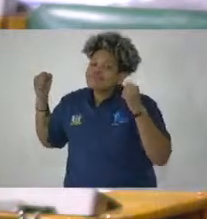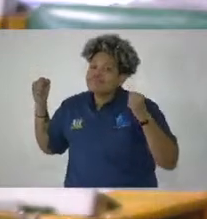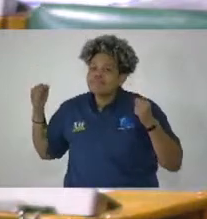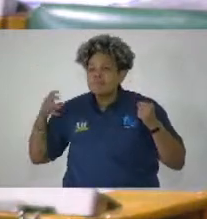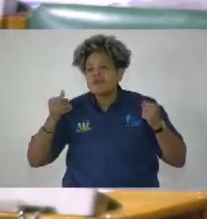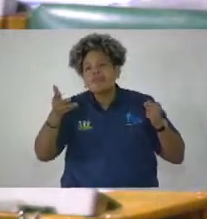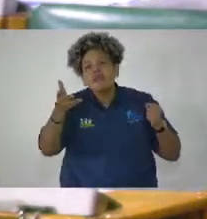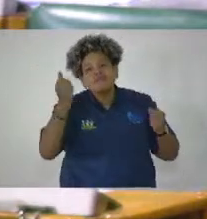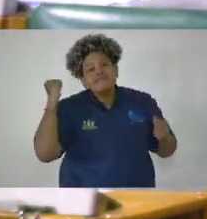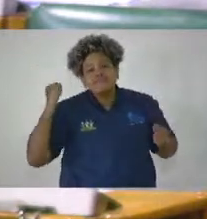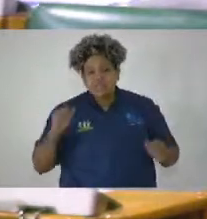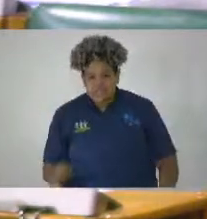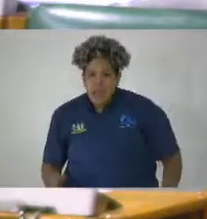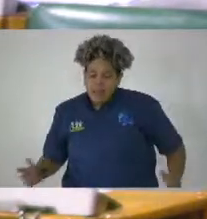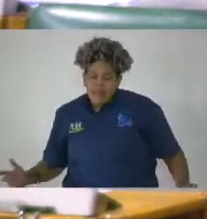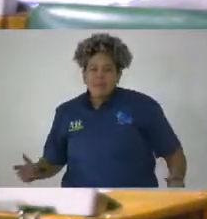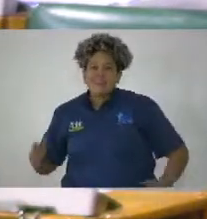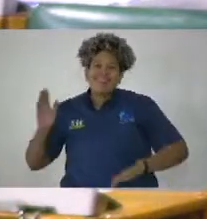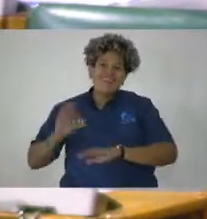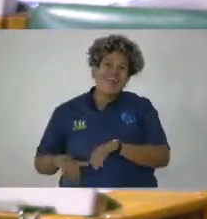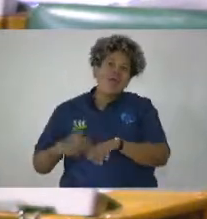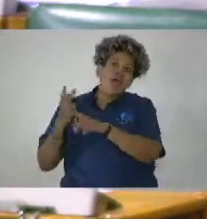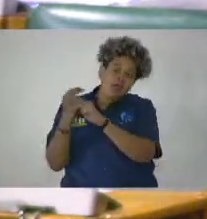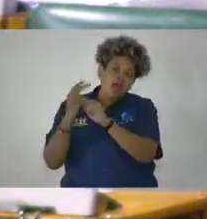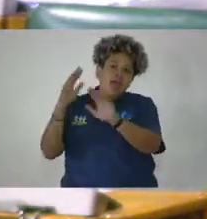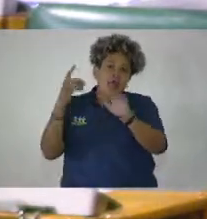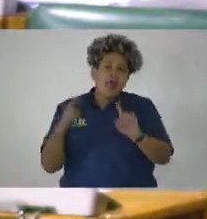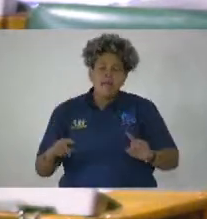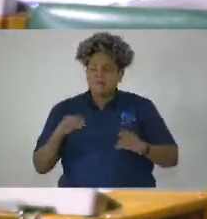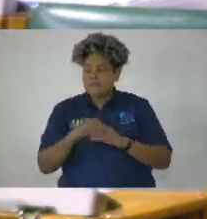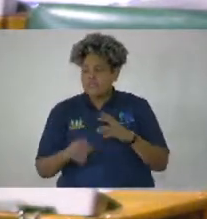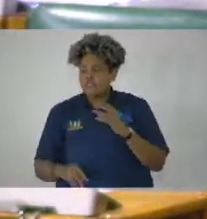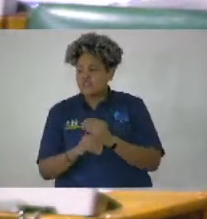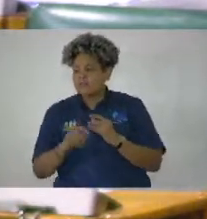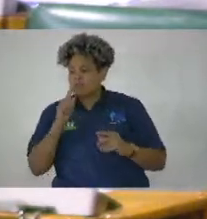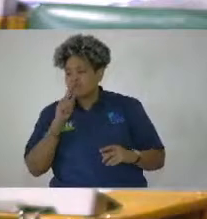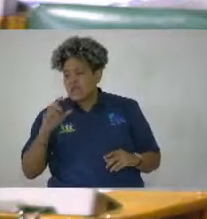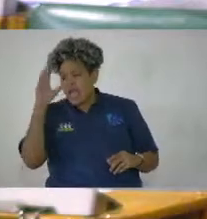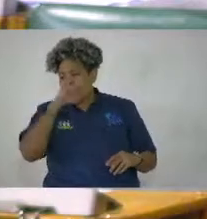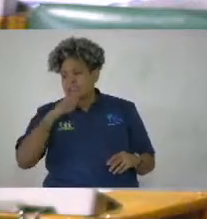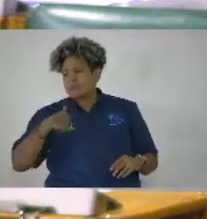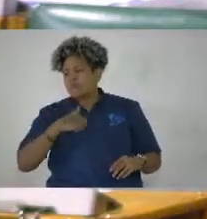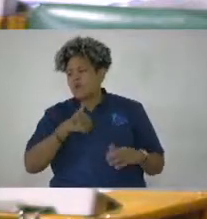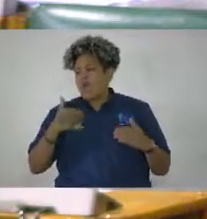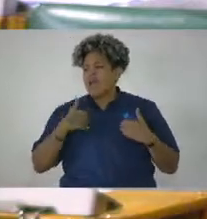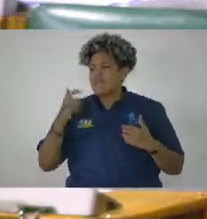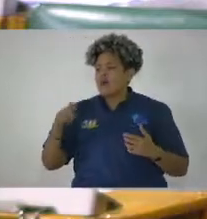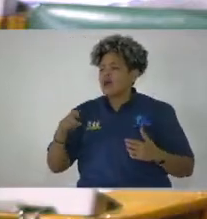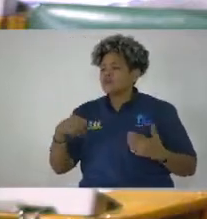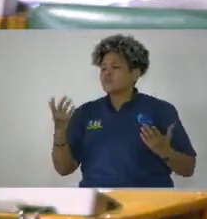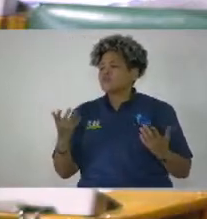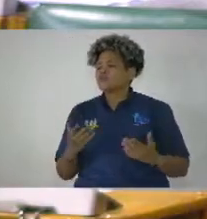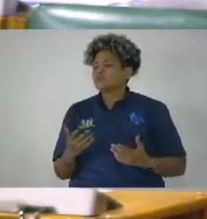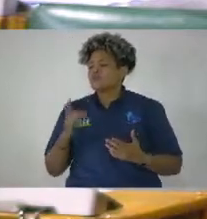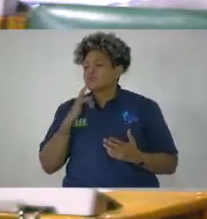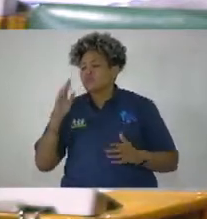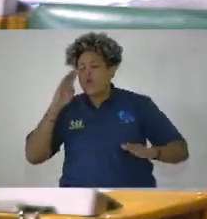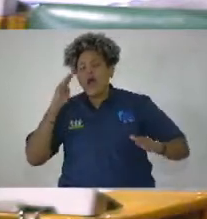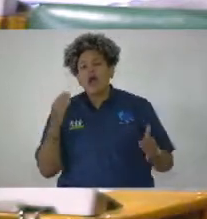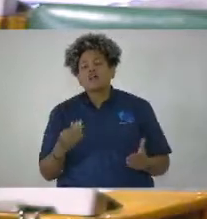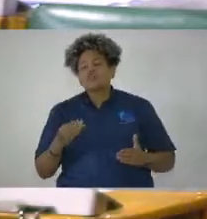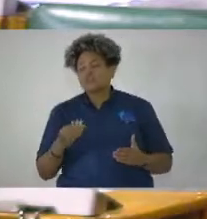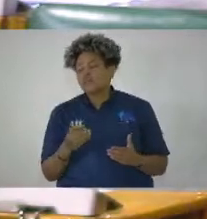Now, Mr. Speaker, in the supplementary estimates, we have had to address